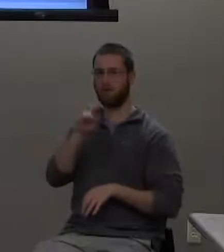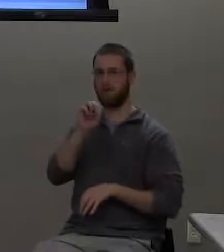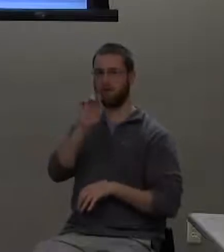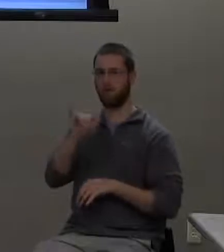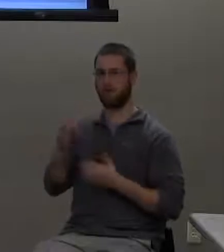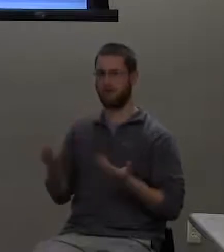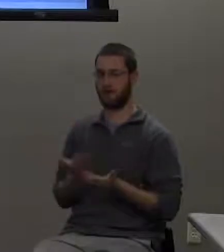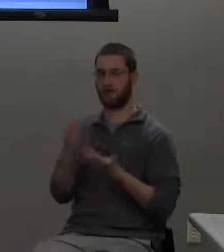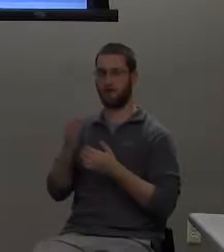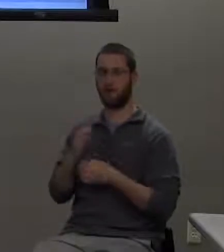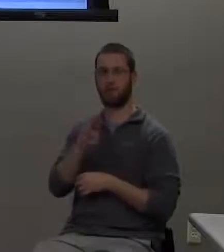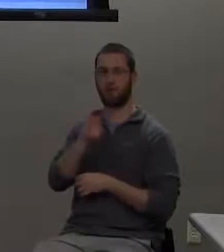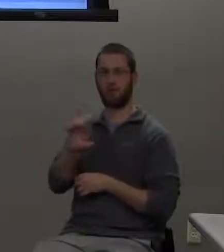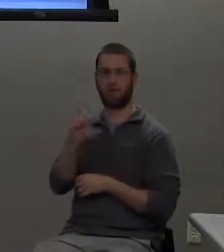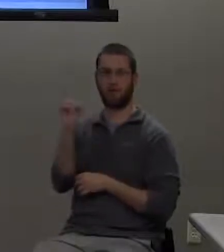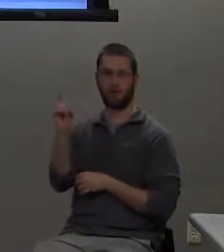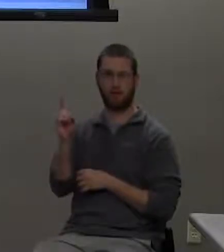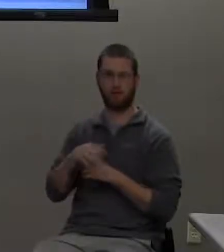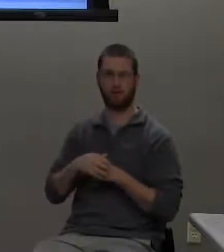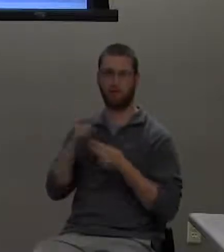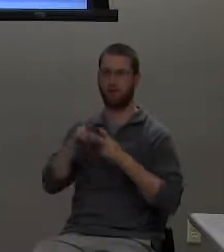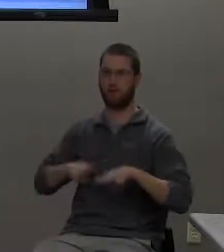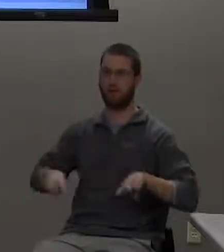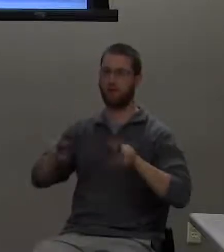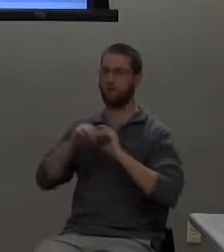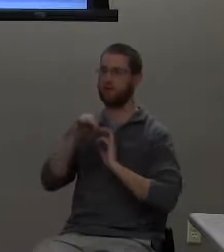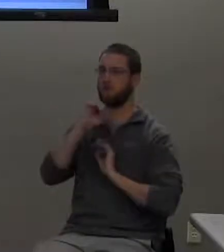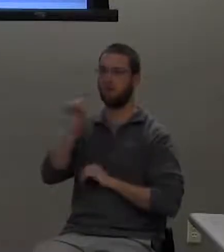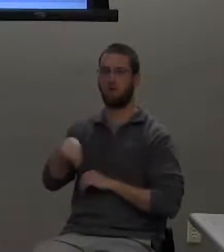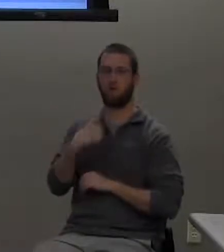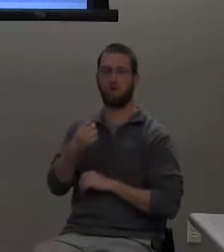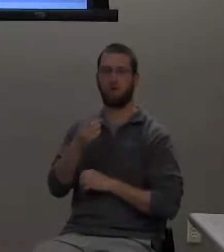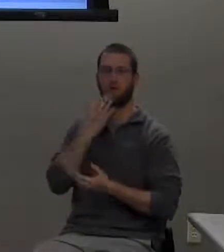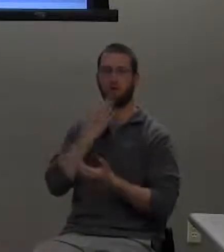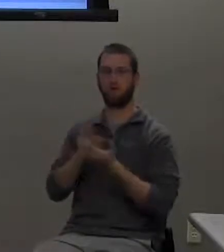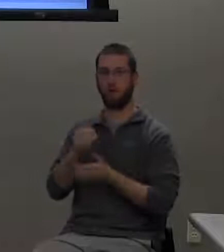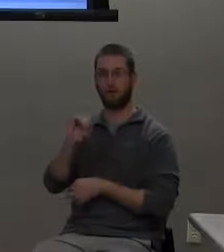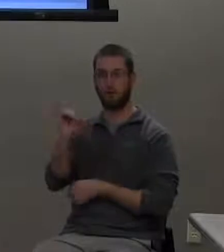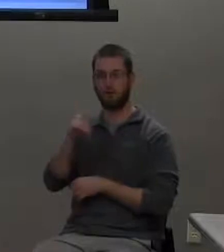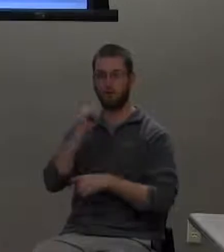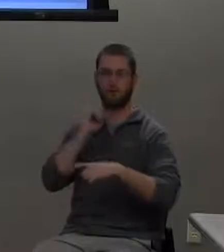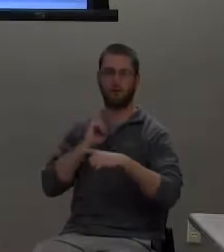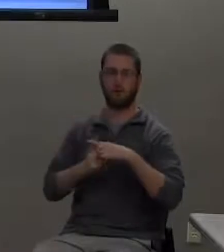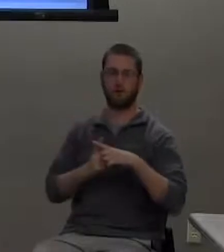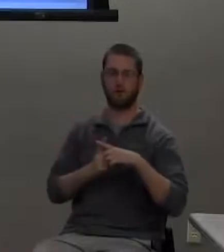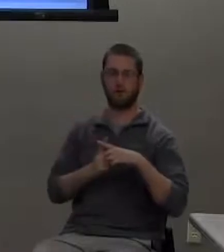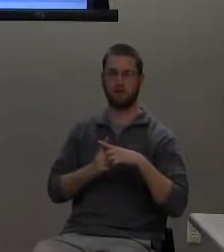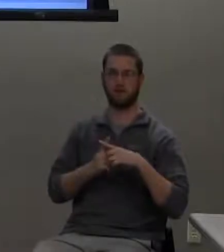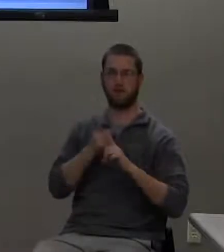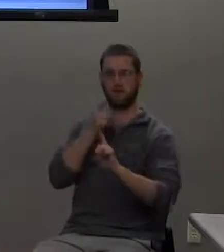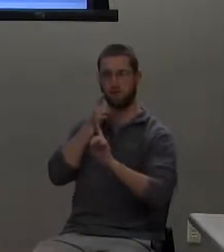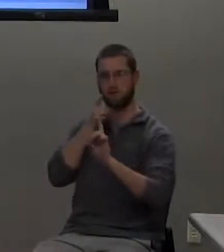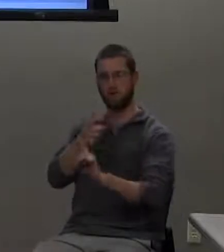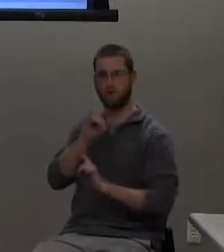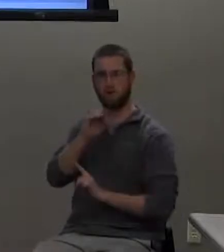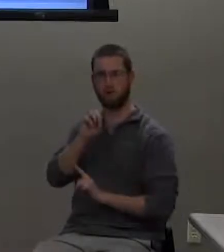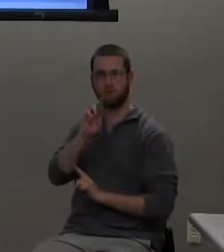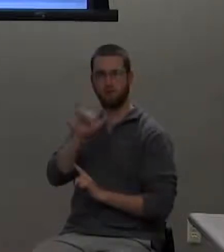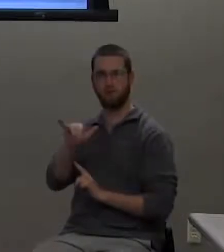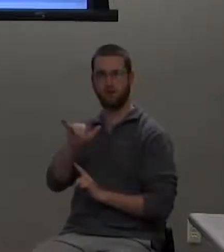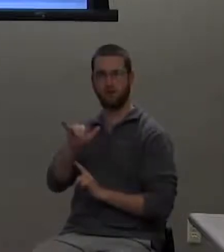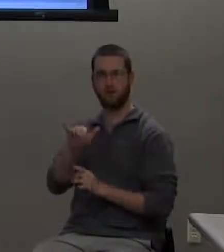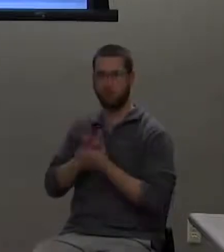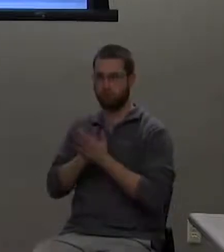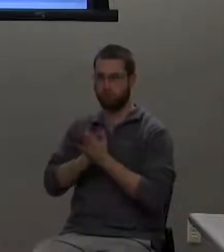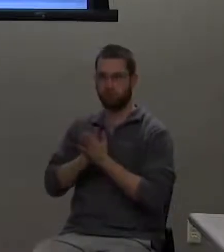County. It's valuable that not only are we well insured, for example, but it's also a target industry, an industry that is